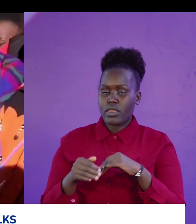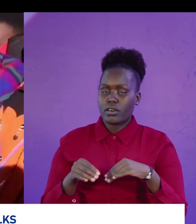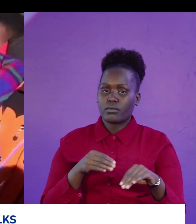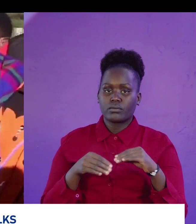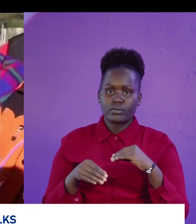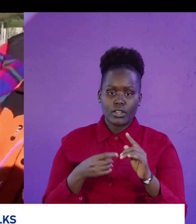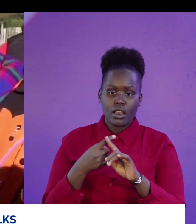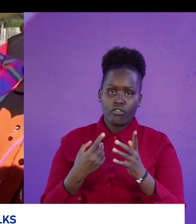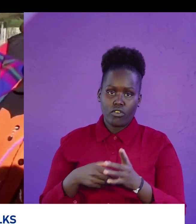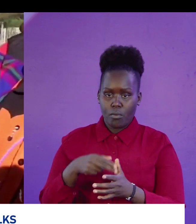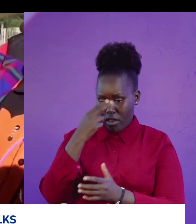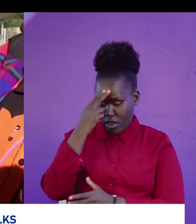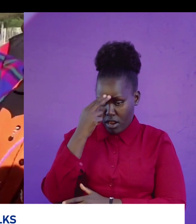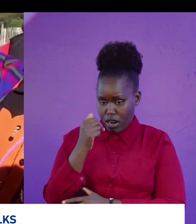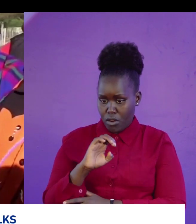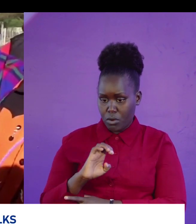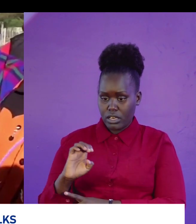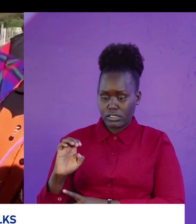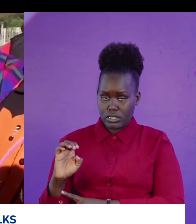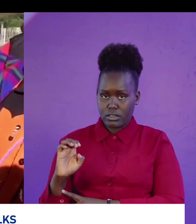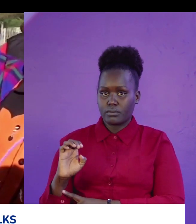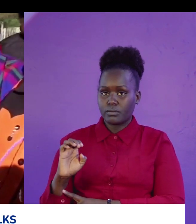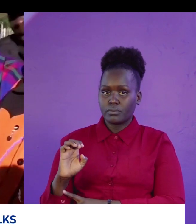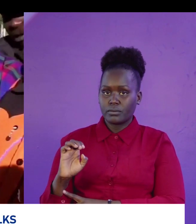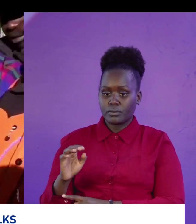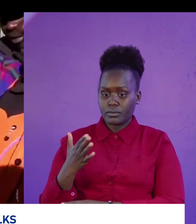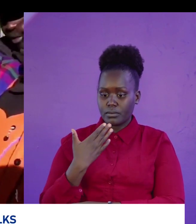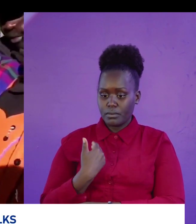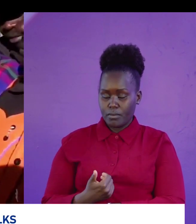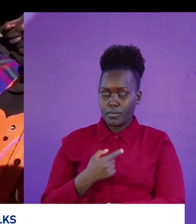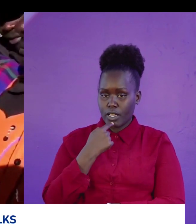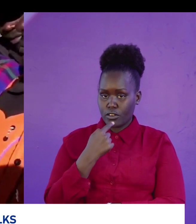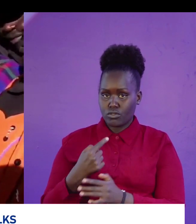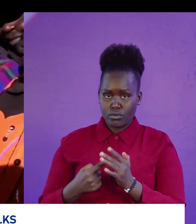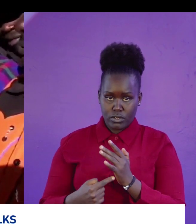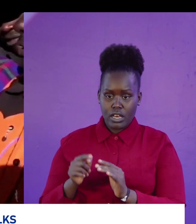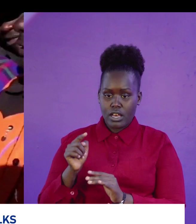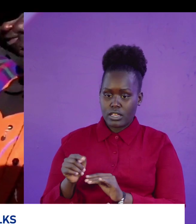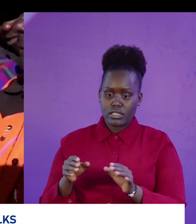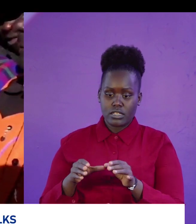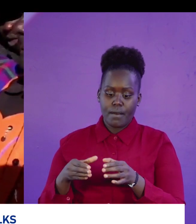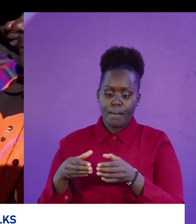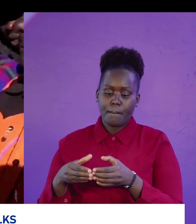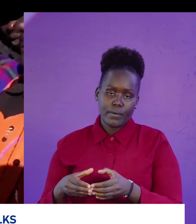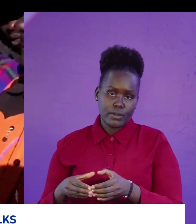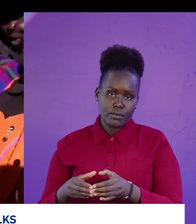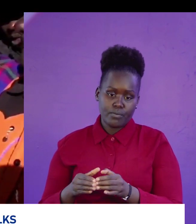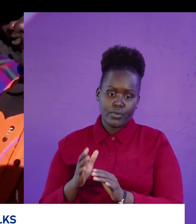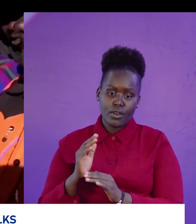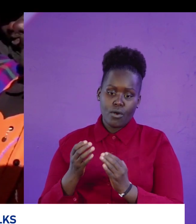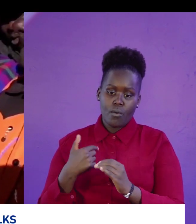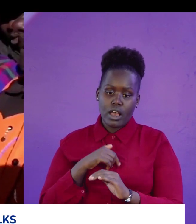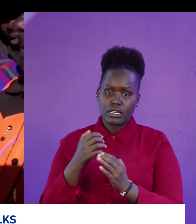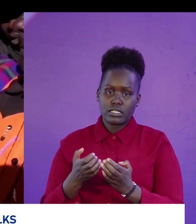come from Narok East, and I'm sure this is a party we need